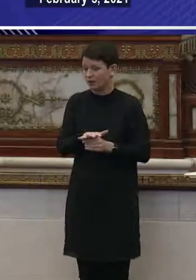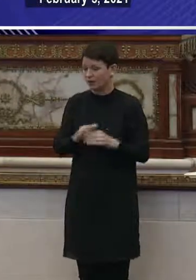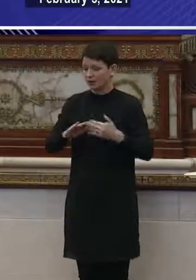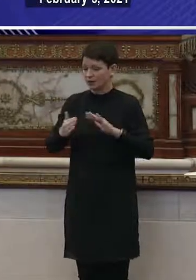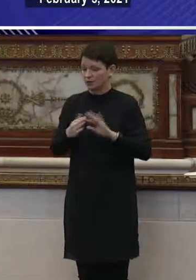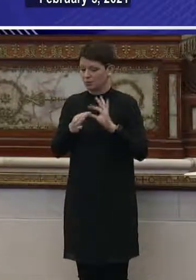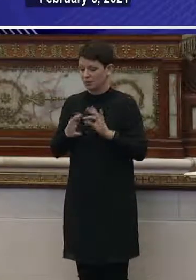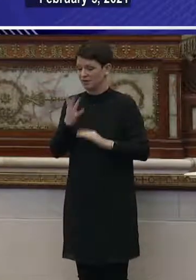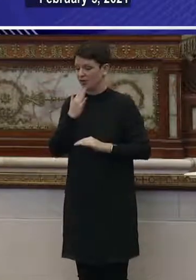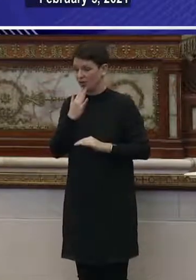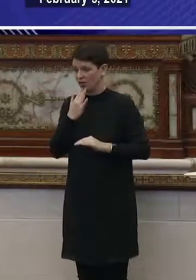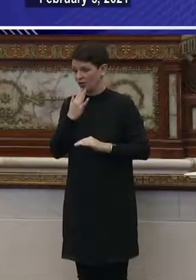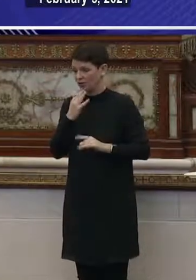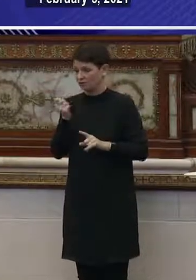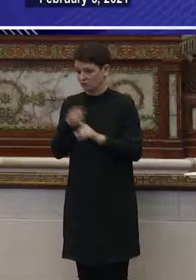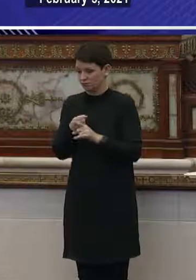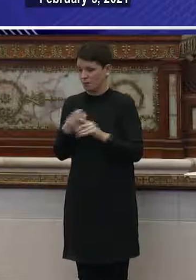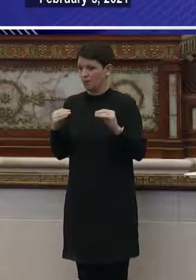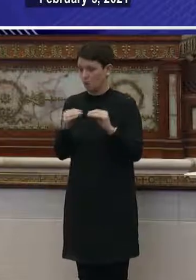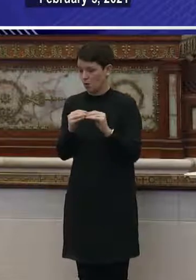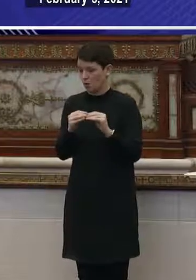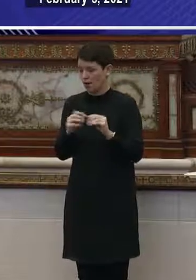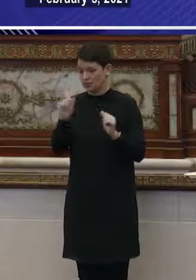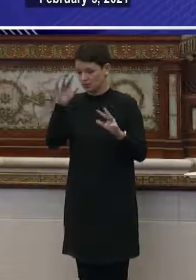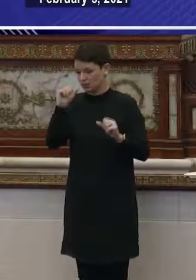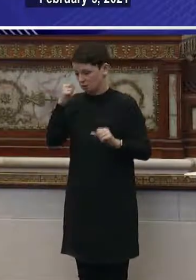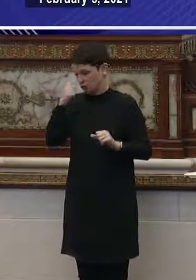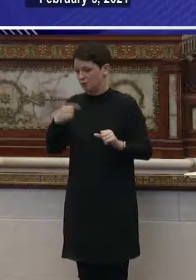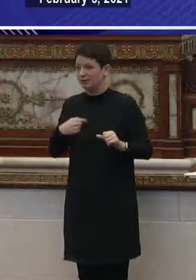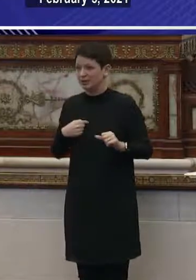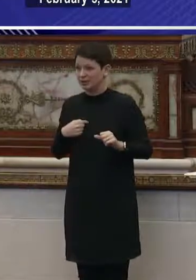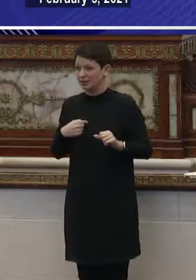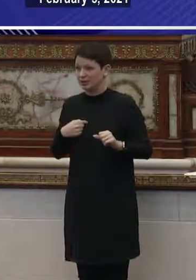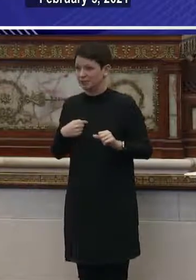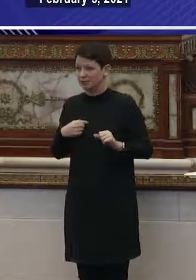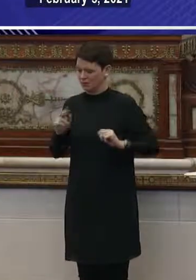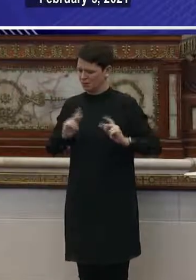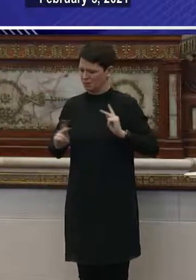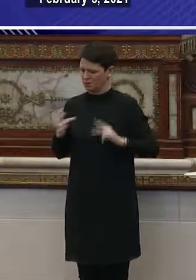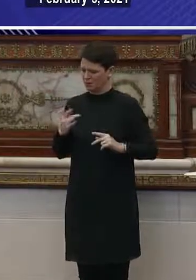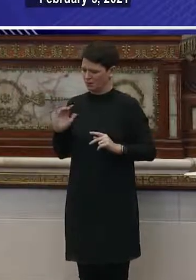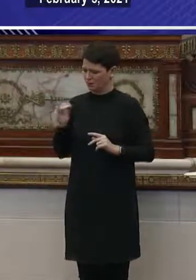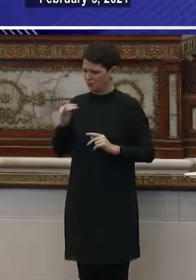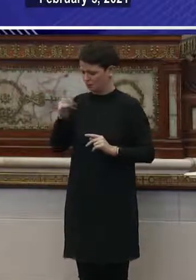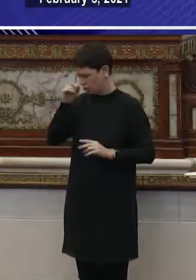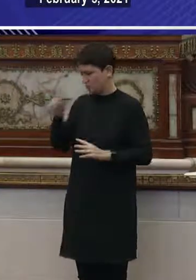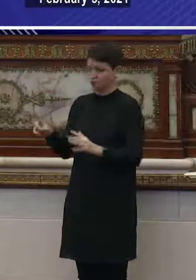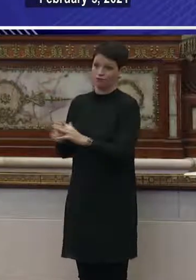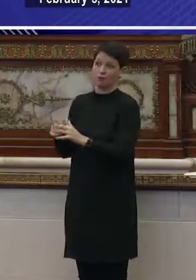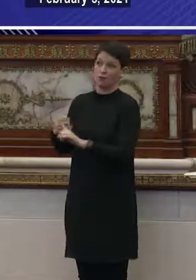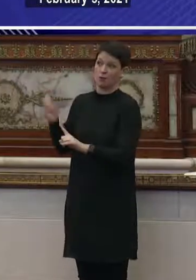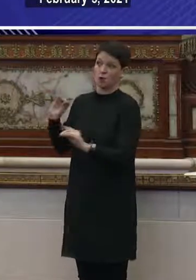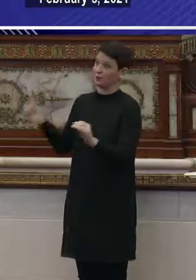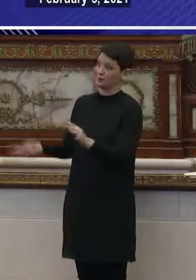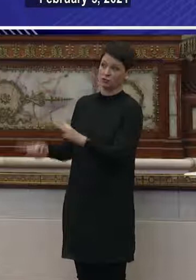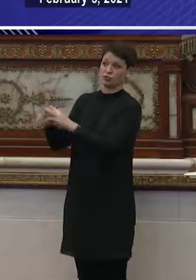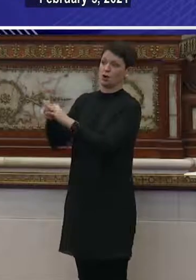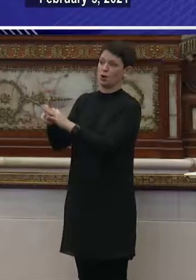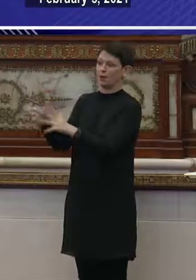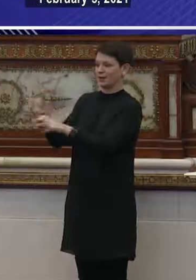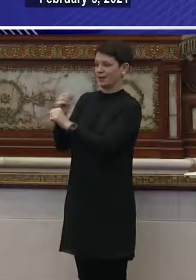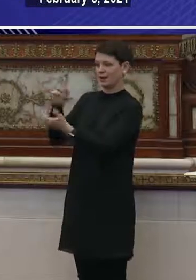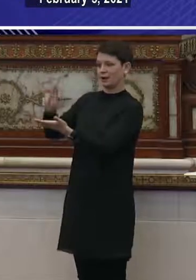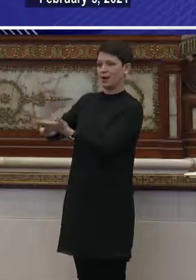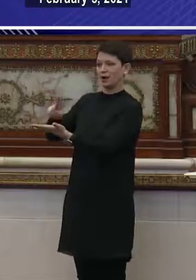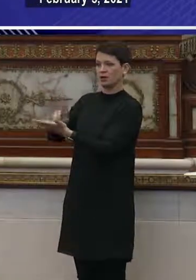of color. It's just astonishing to me that, these folks seem to come out of nowhere and land a